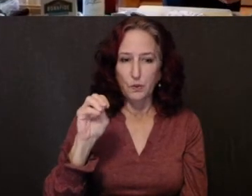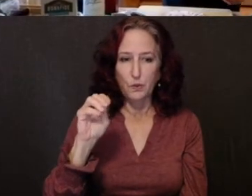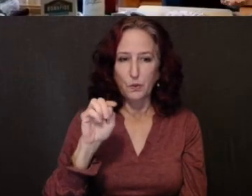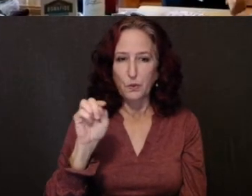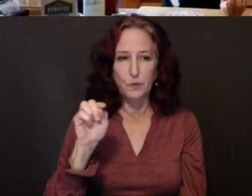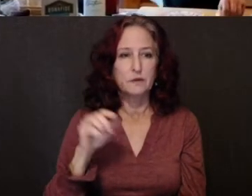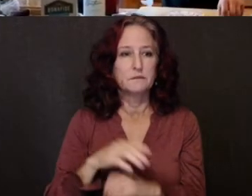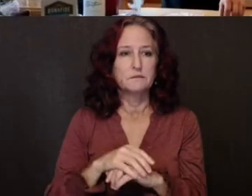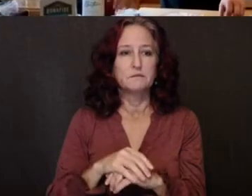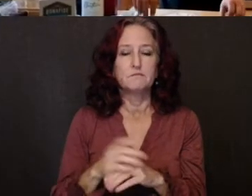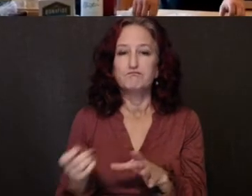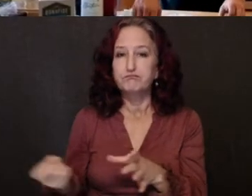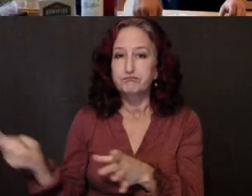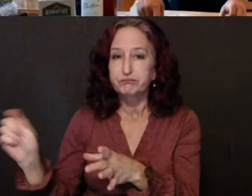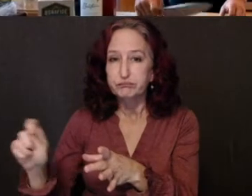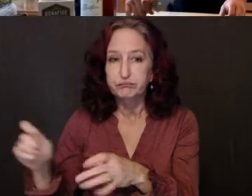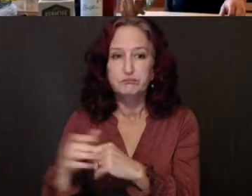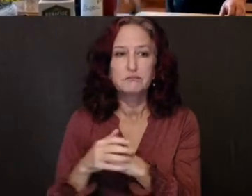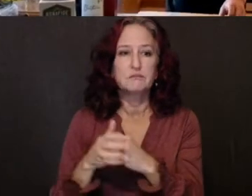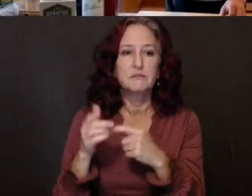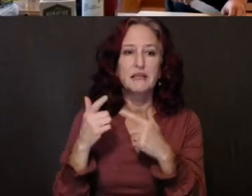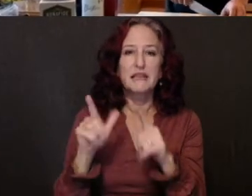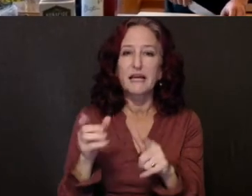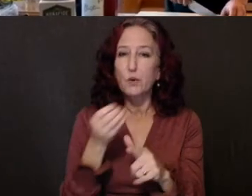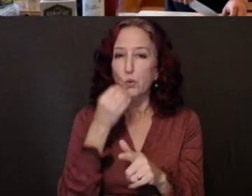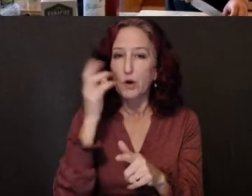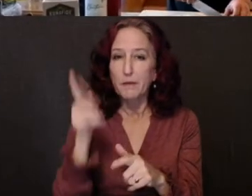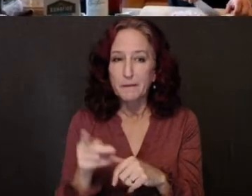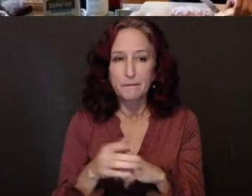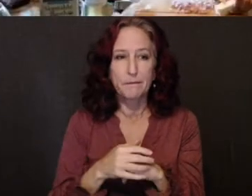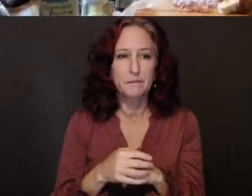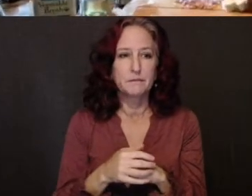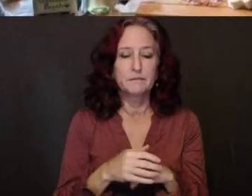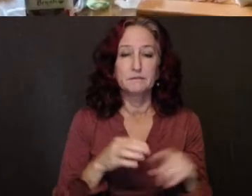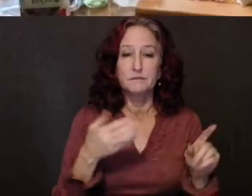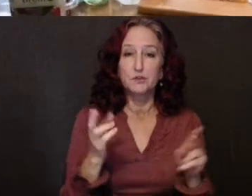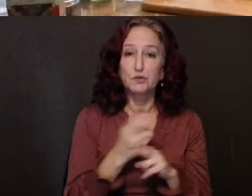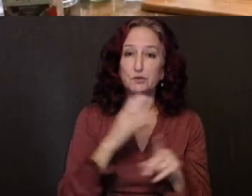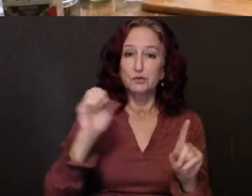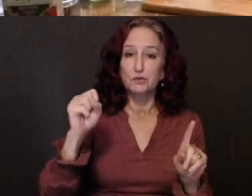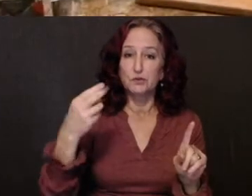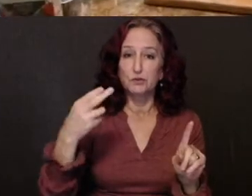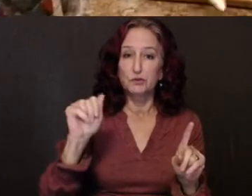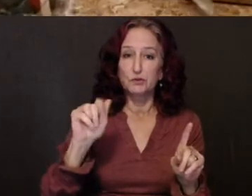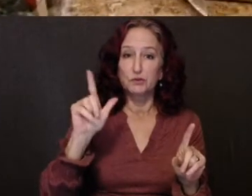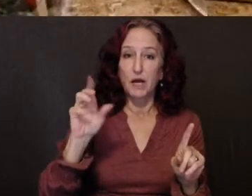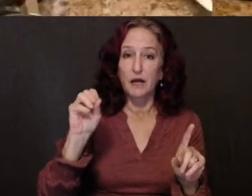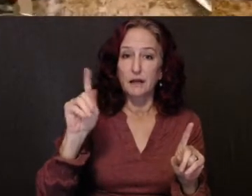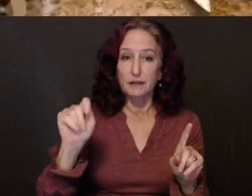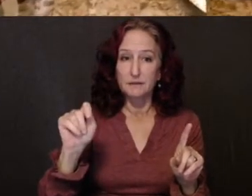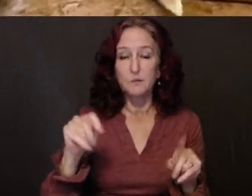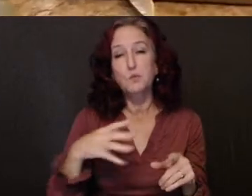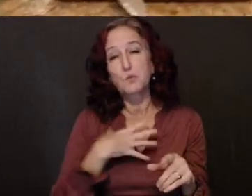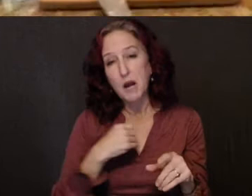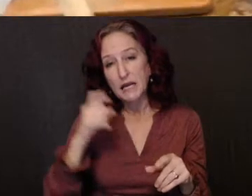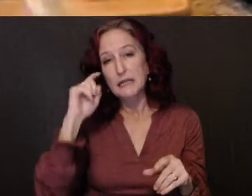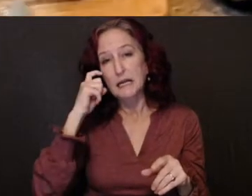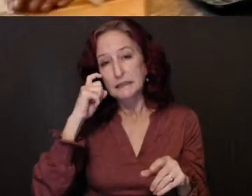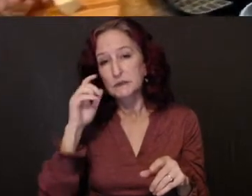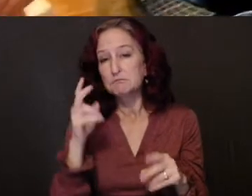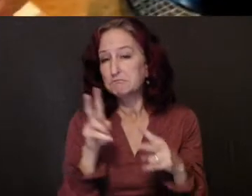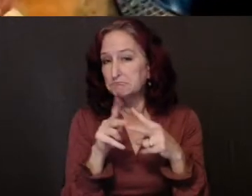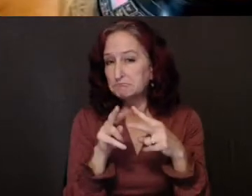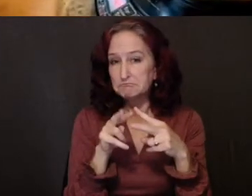This is Miyoko's butter right here. Mm-hmm. And start with that. Put that in there. Let that heat up, and then